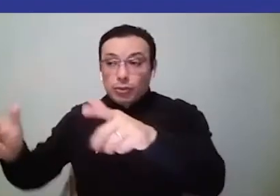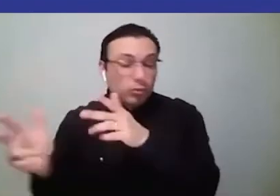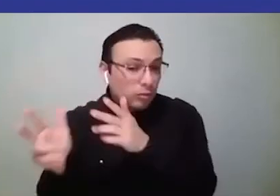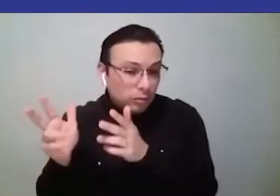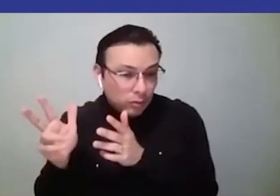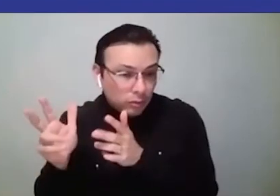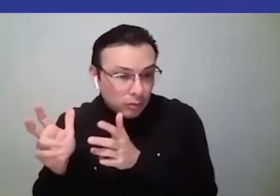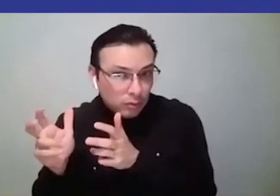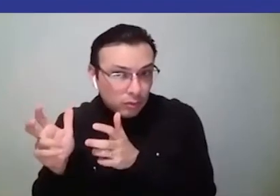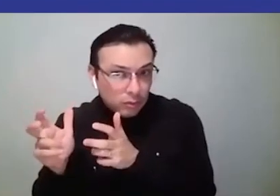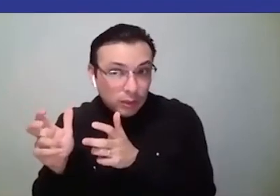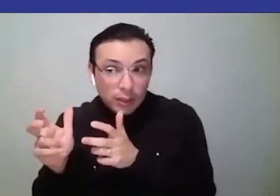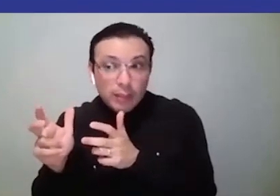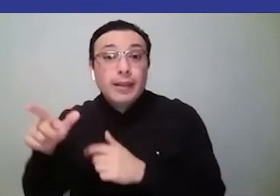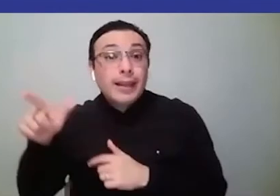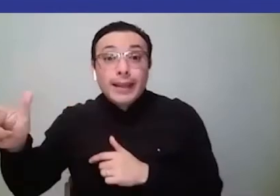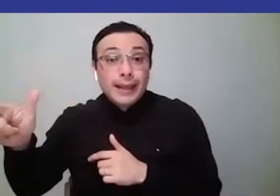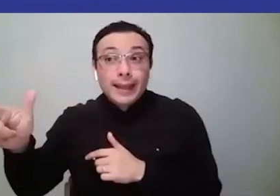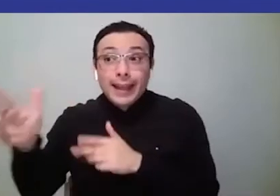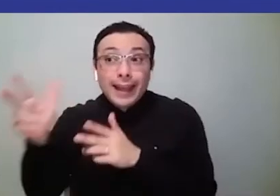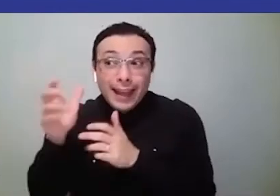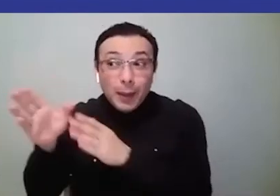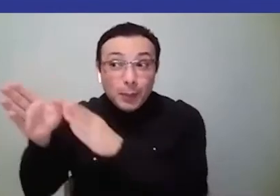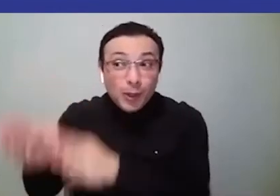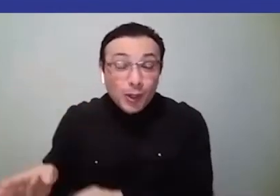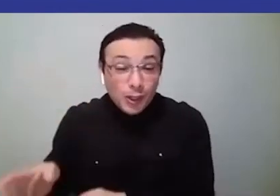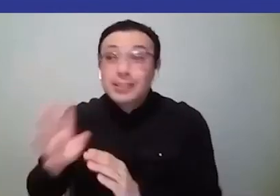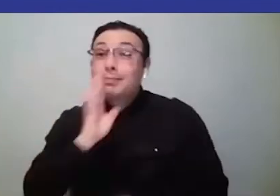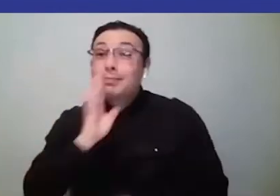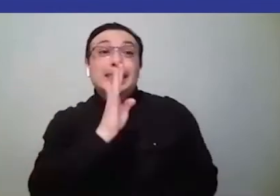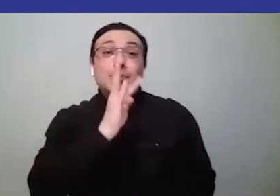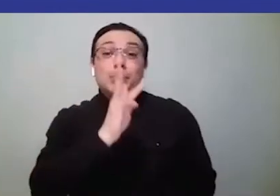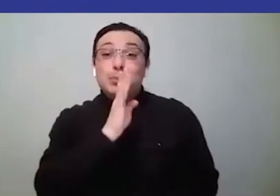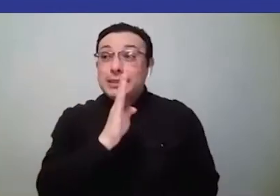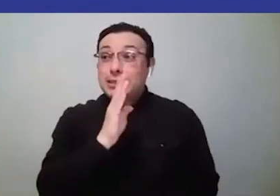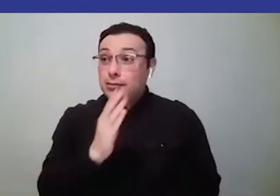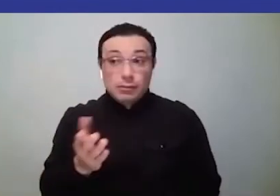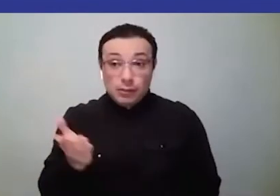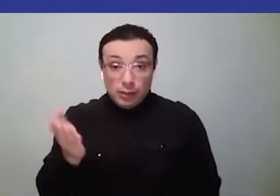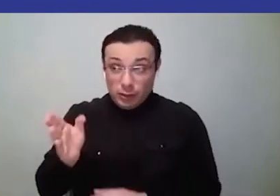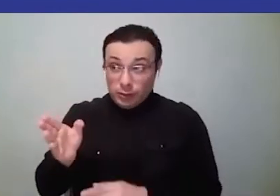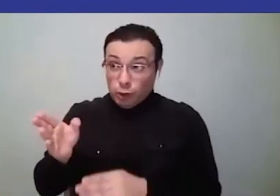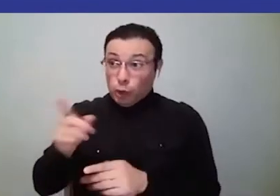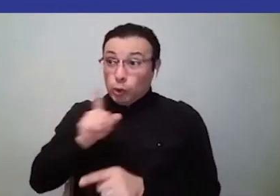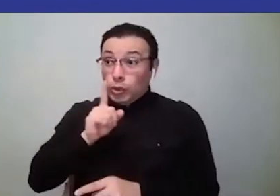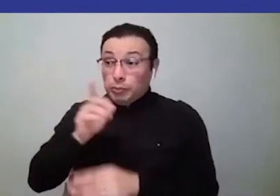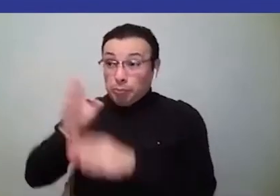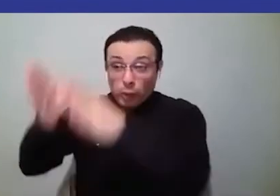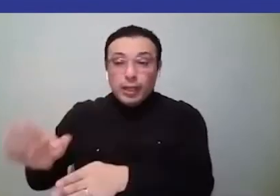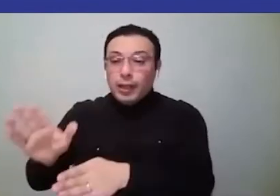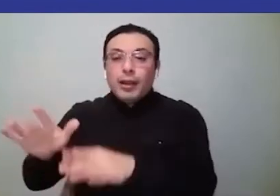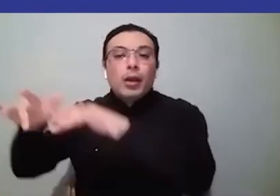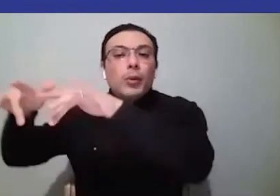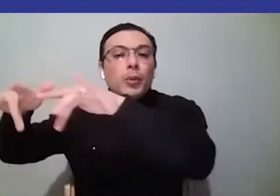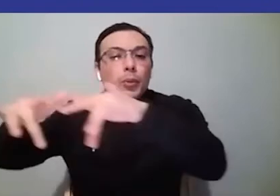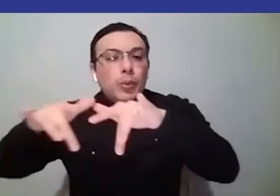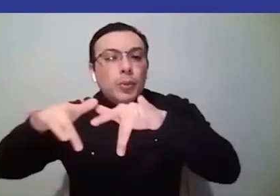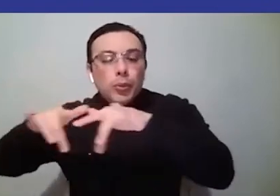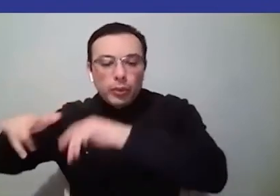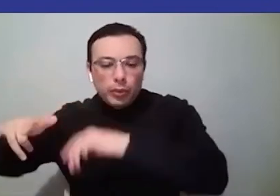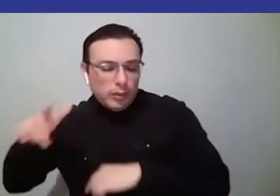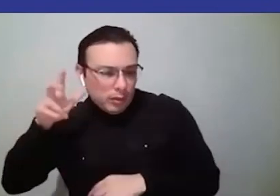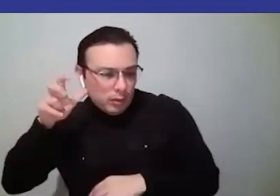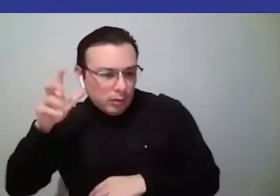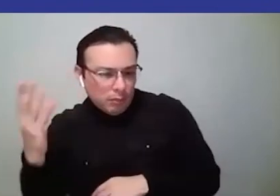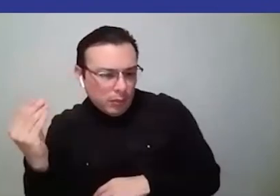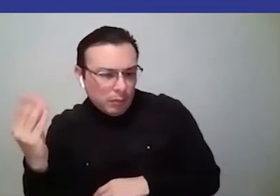come from recordings, and how I think about like my experience with archives. I think about oral history,